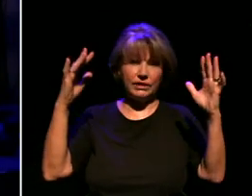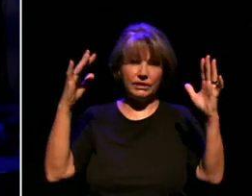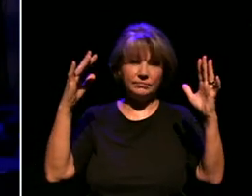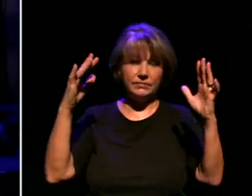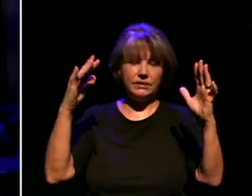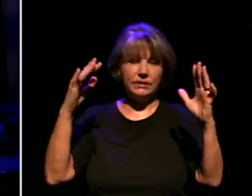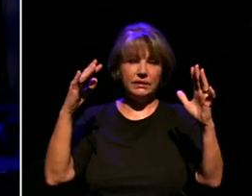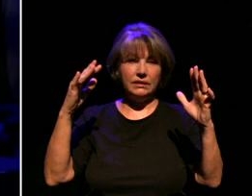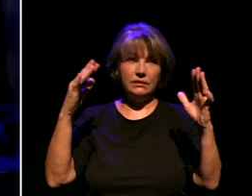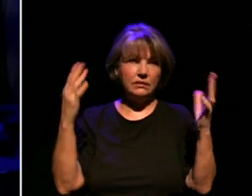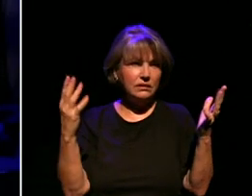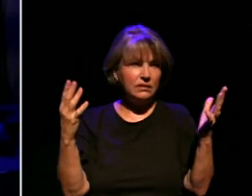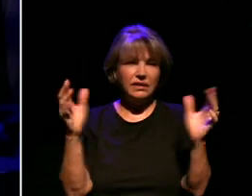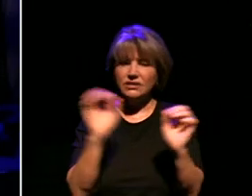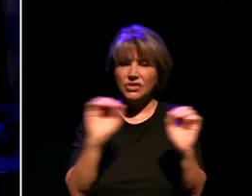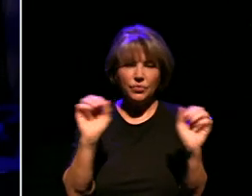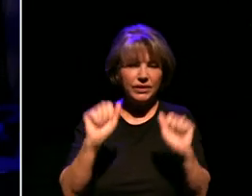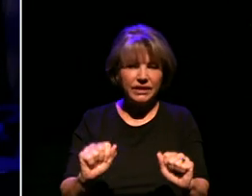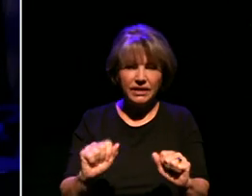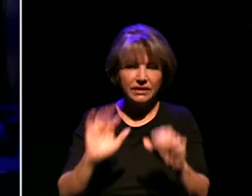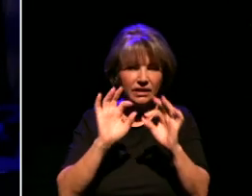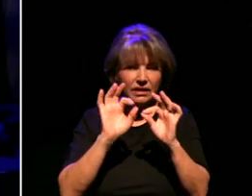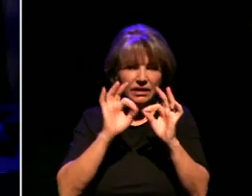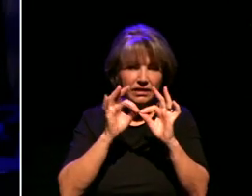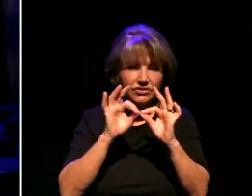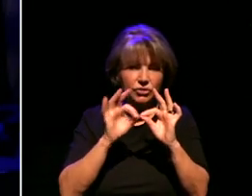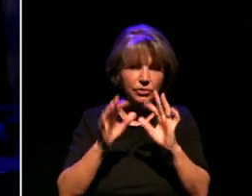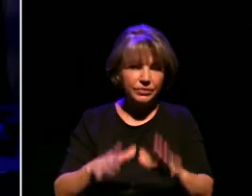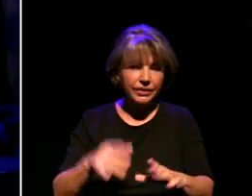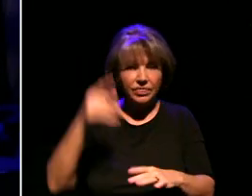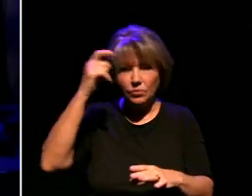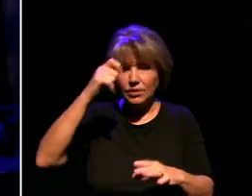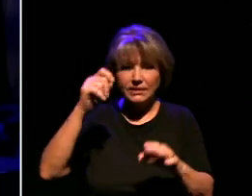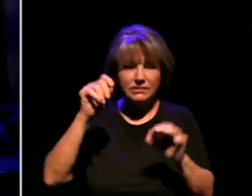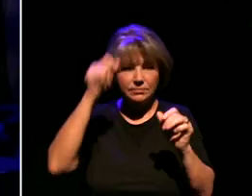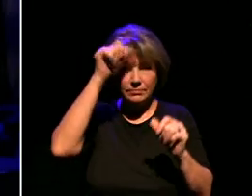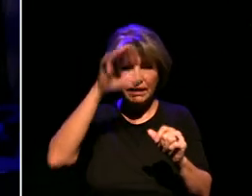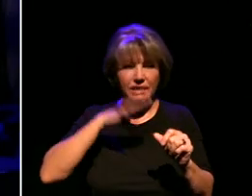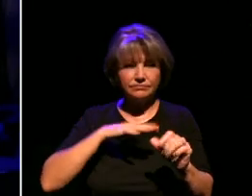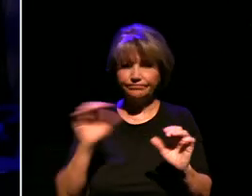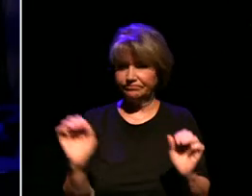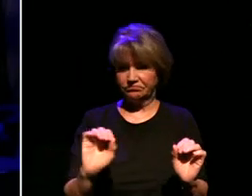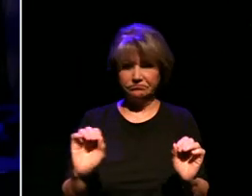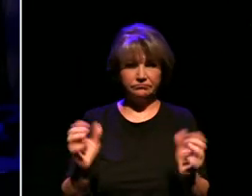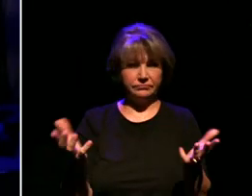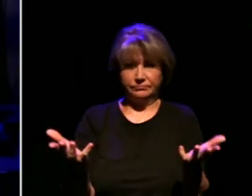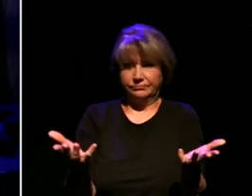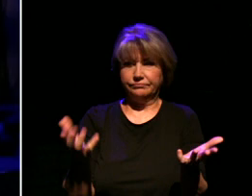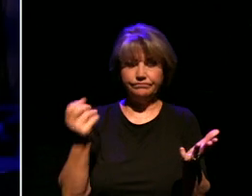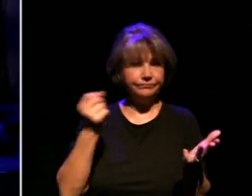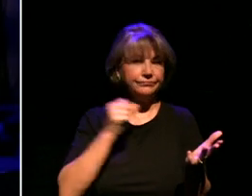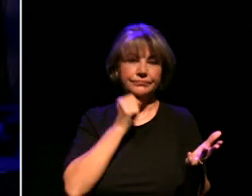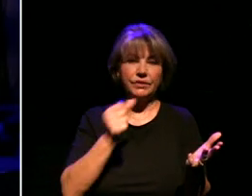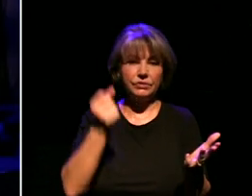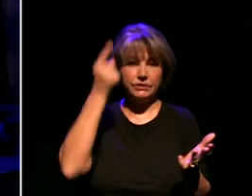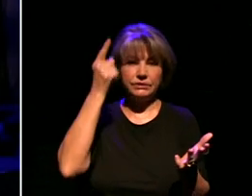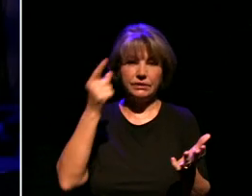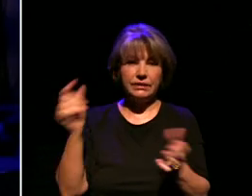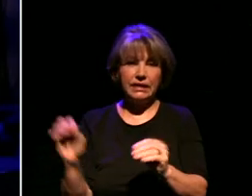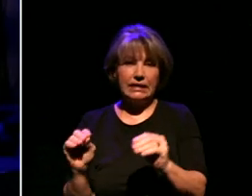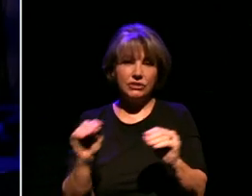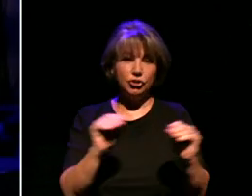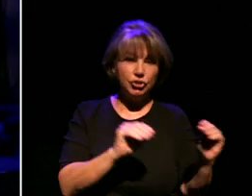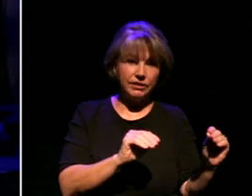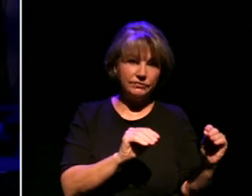men to interpret it. No one can. And then it shifts to a distant place like a prison,